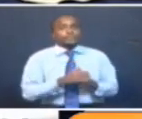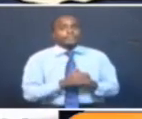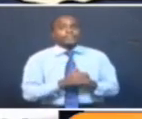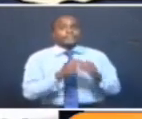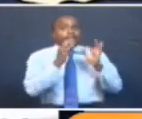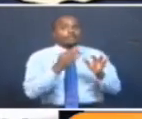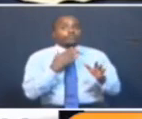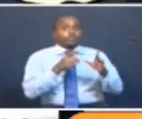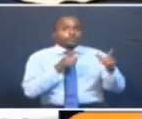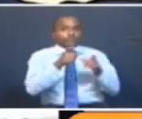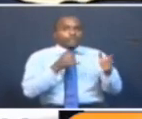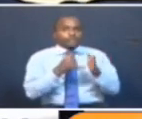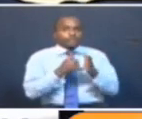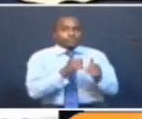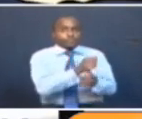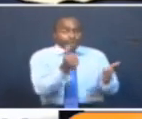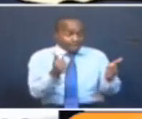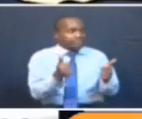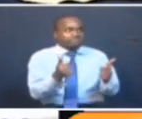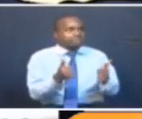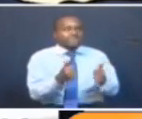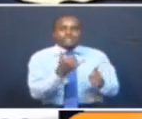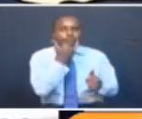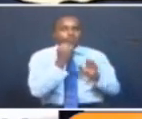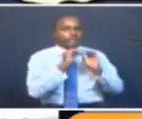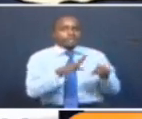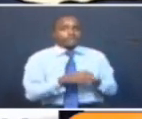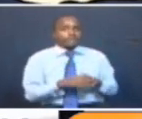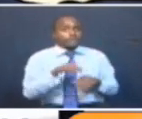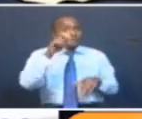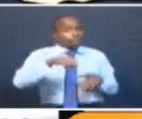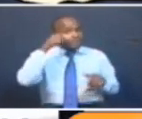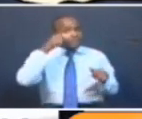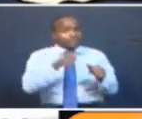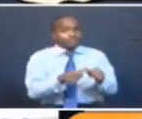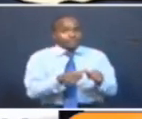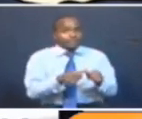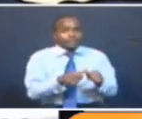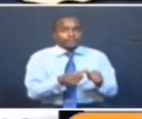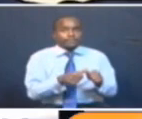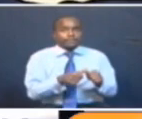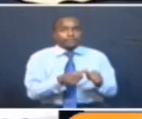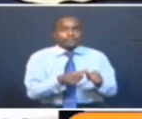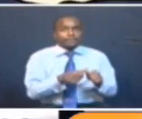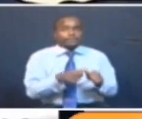run it well, it's not a white elephant. Because you must remember that we are sitting on a coast.